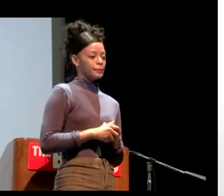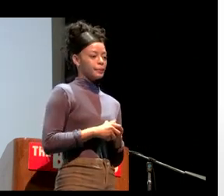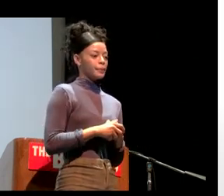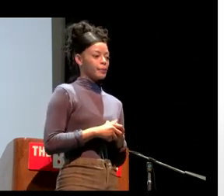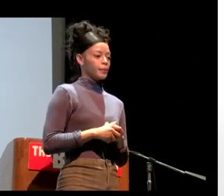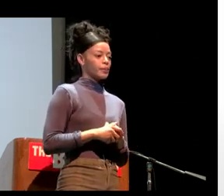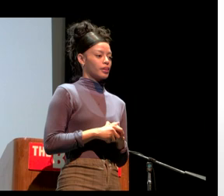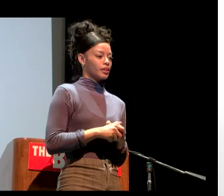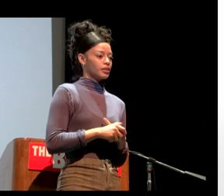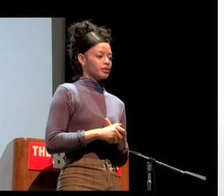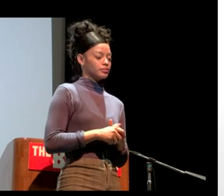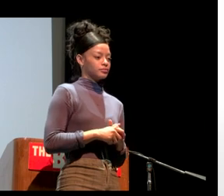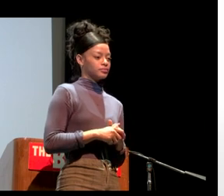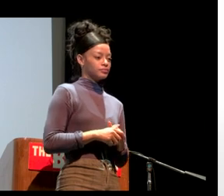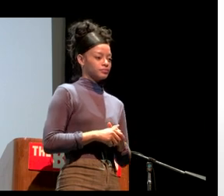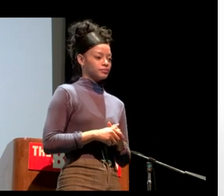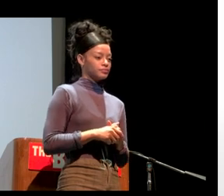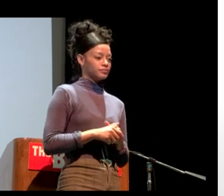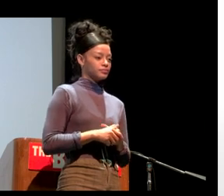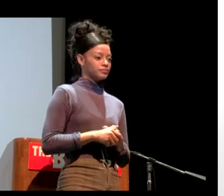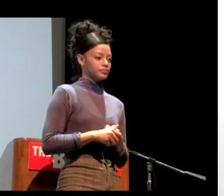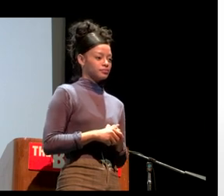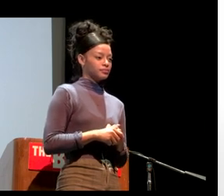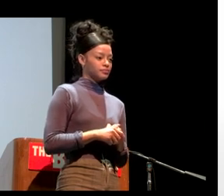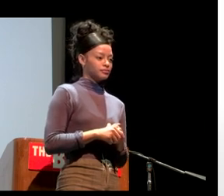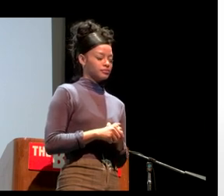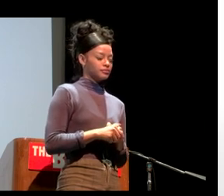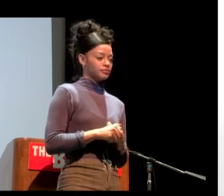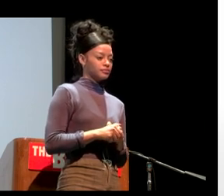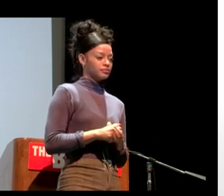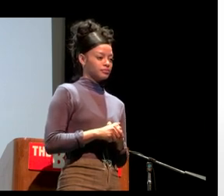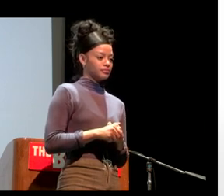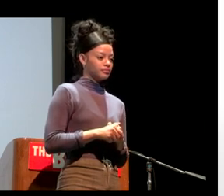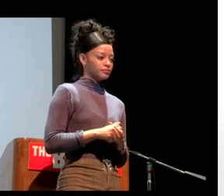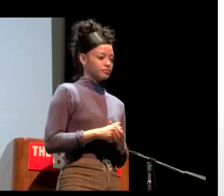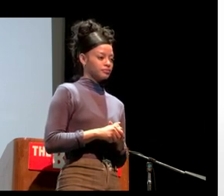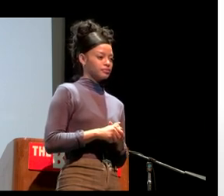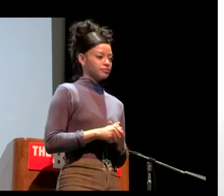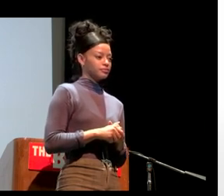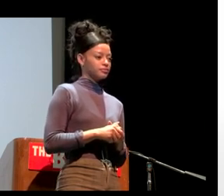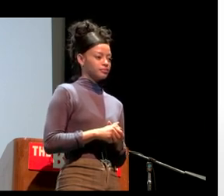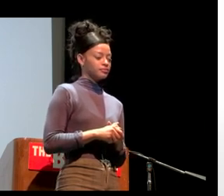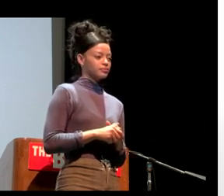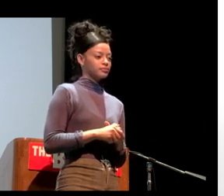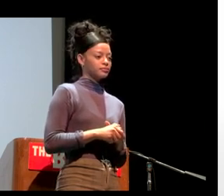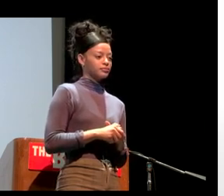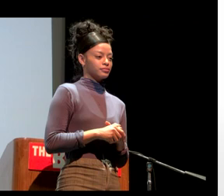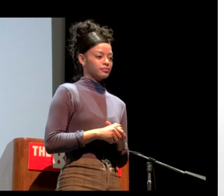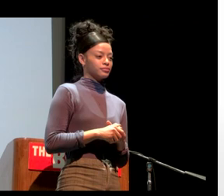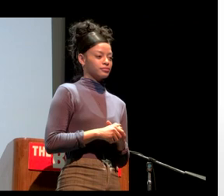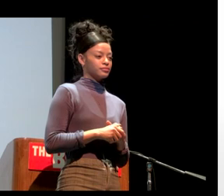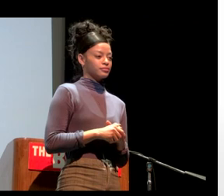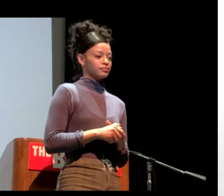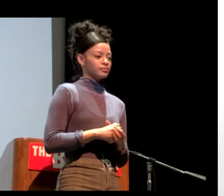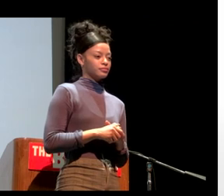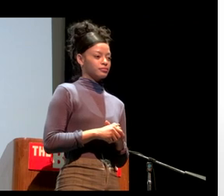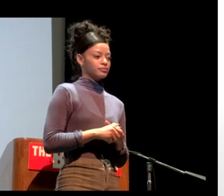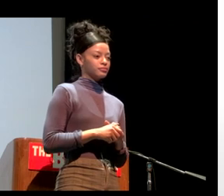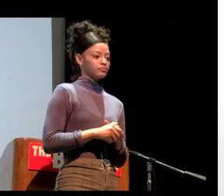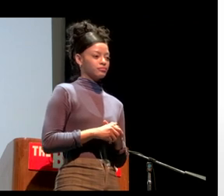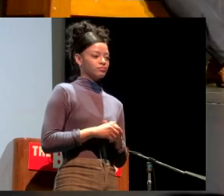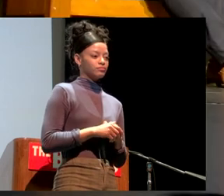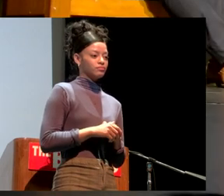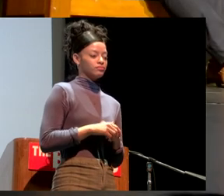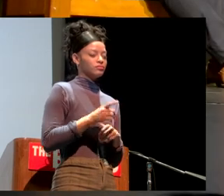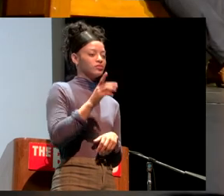from that precious NFT that you have. And we became known for this because I think people really, and I got the Jeff Staples shoes here, right? Like, I